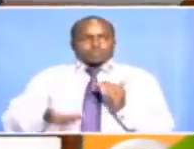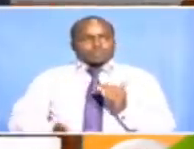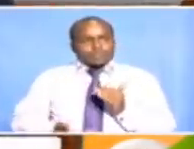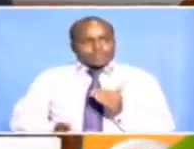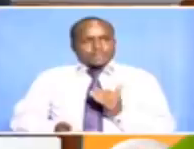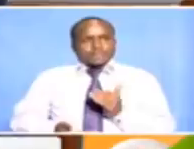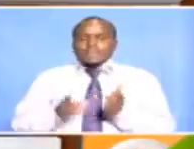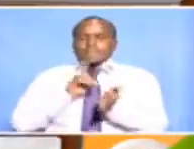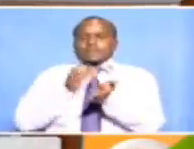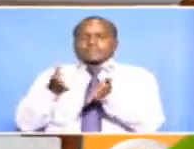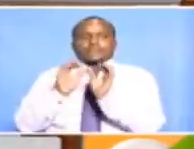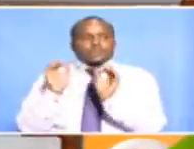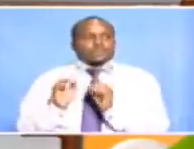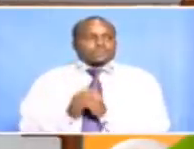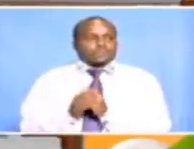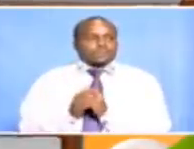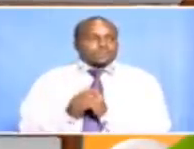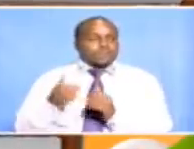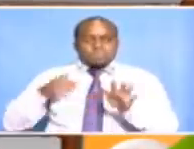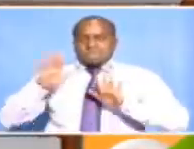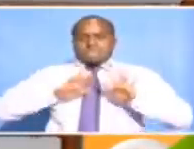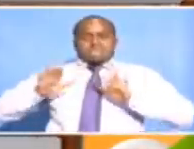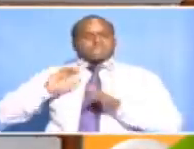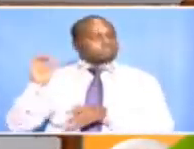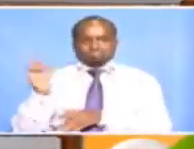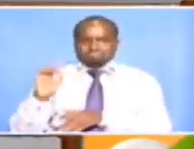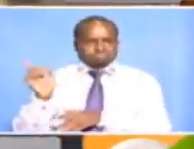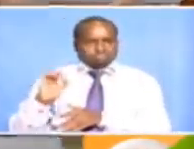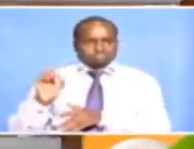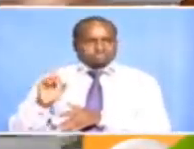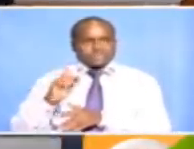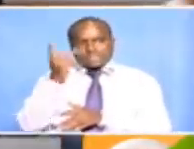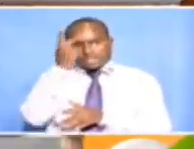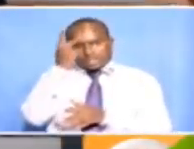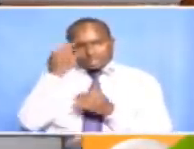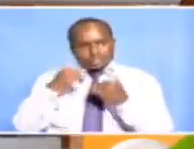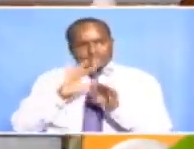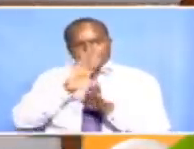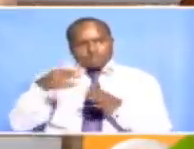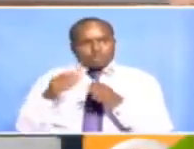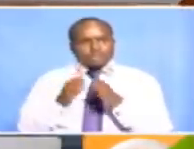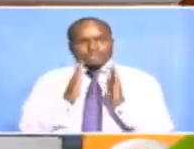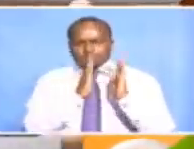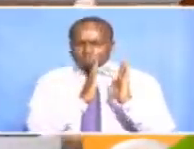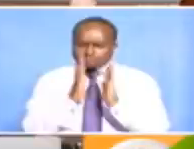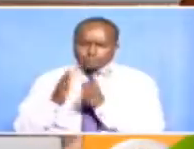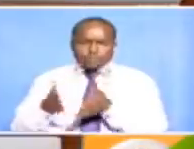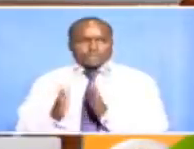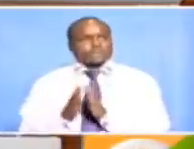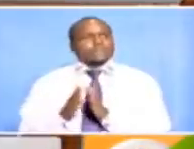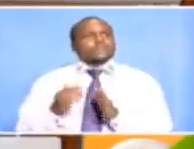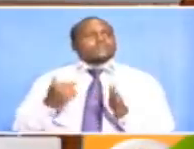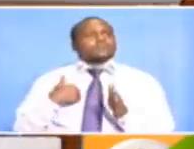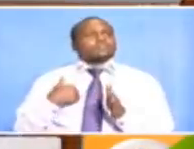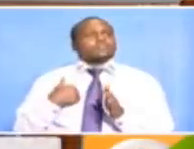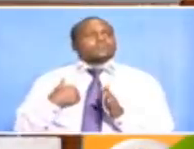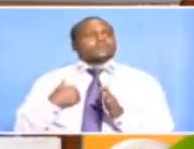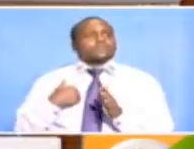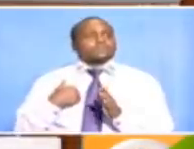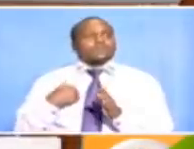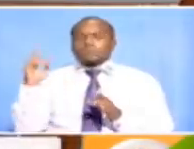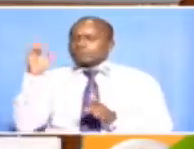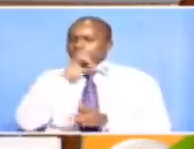end. Na mimi sirudi nyuma. Na nimesema, Kidero tried all this corporate approach. Mimi, I'll go the ruthless